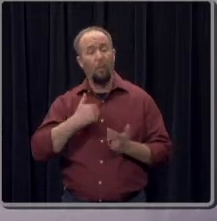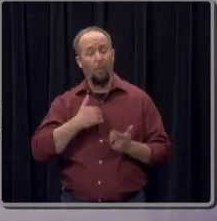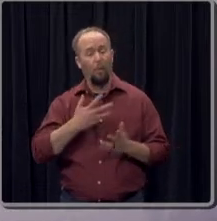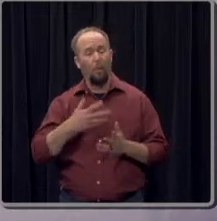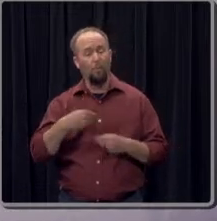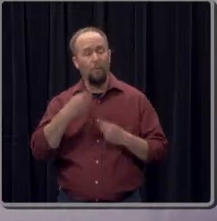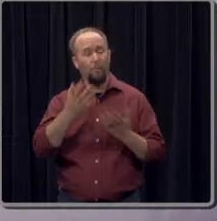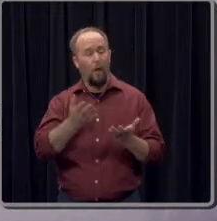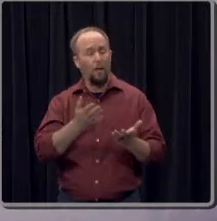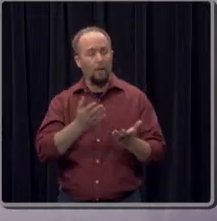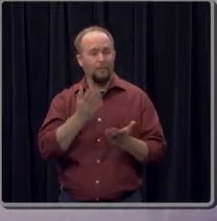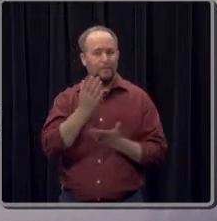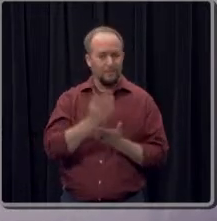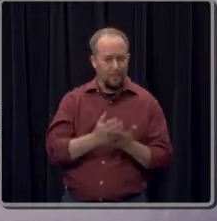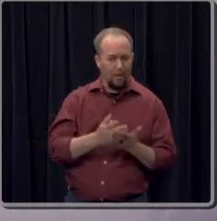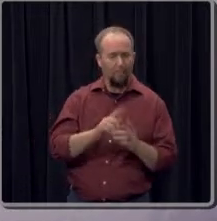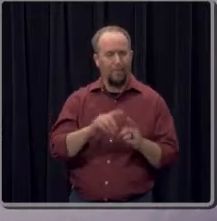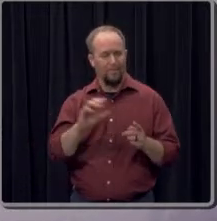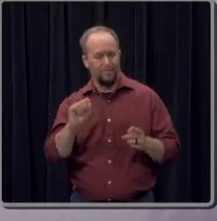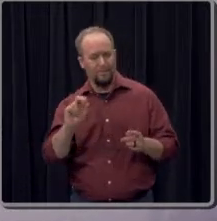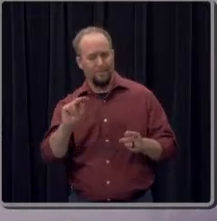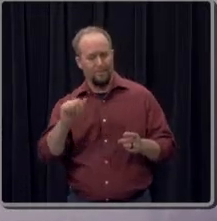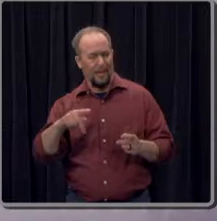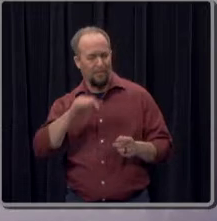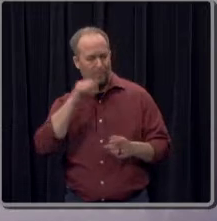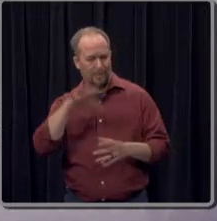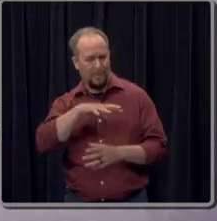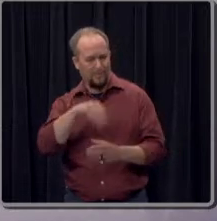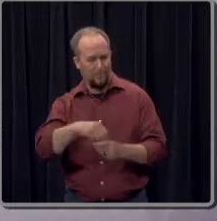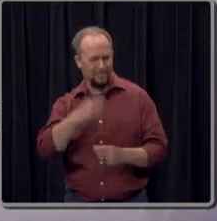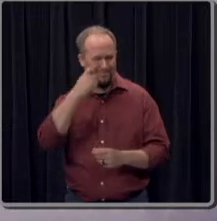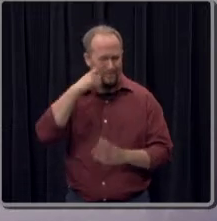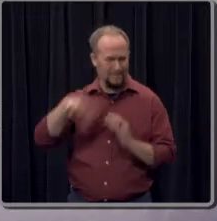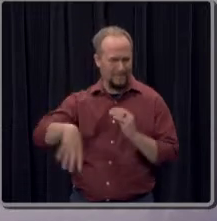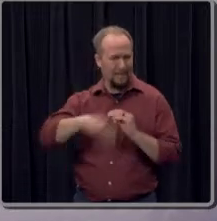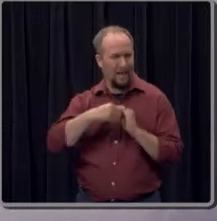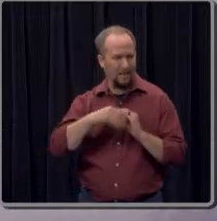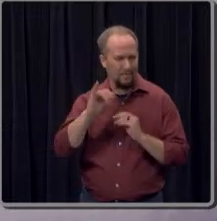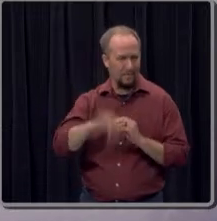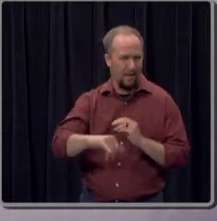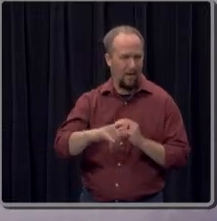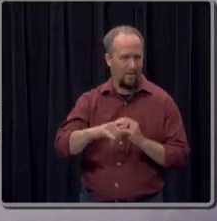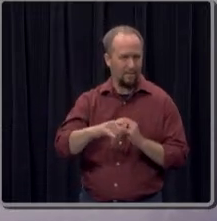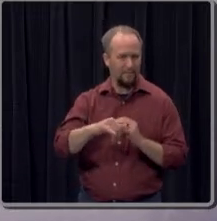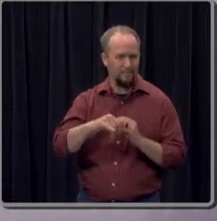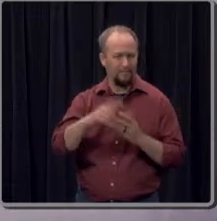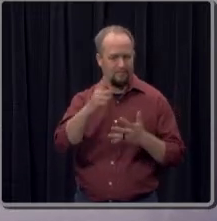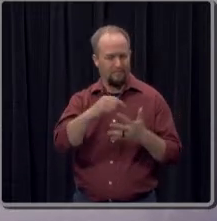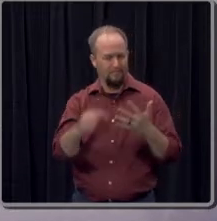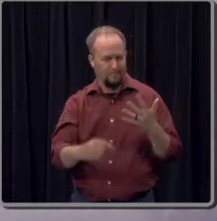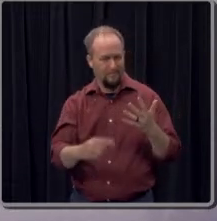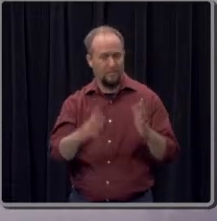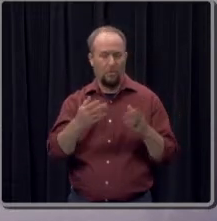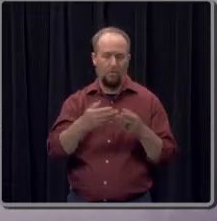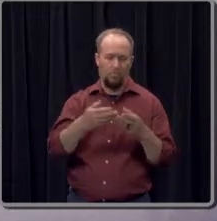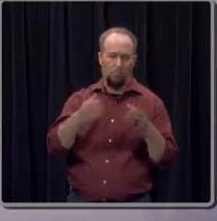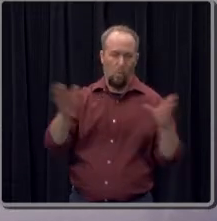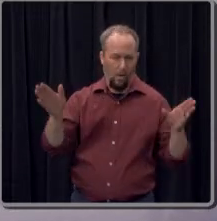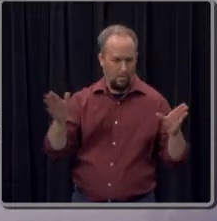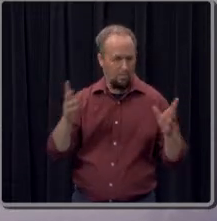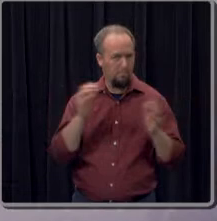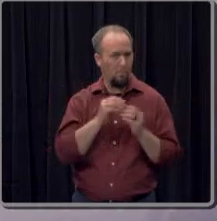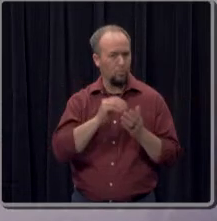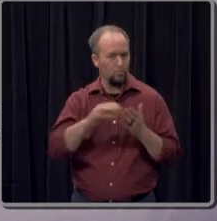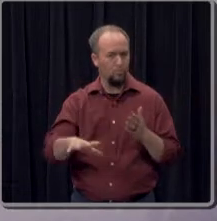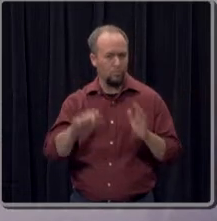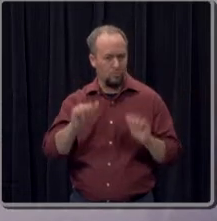public assistance, but SNAP was never included in that. So that was just added recently. So that kind of broadens our area of students that